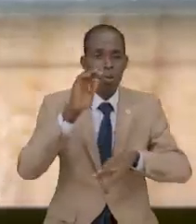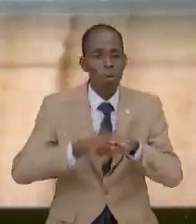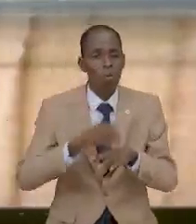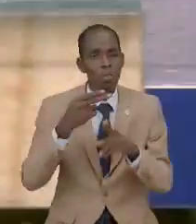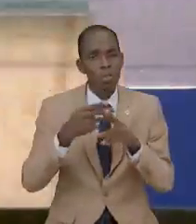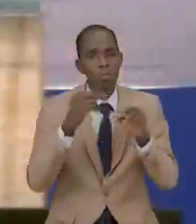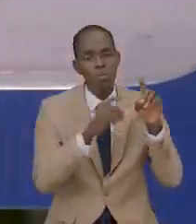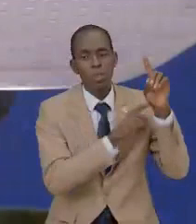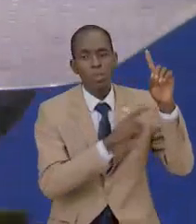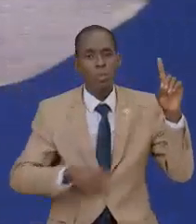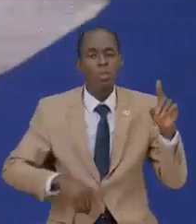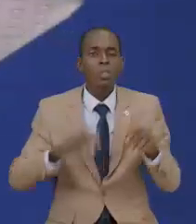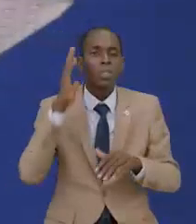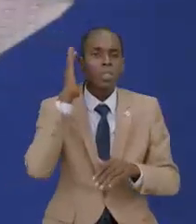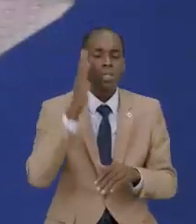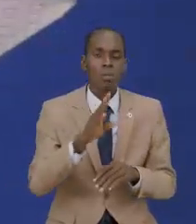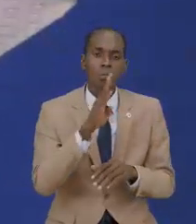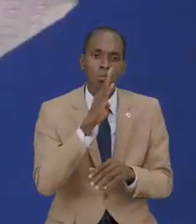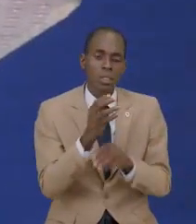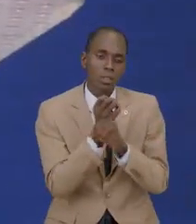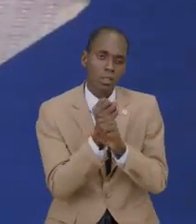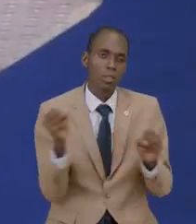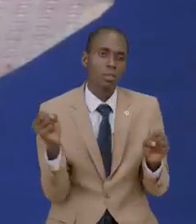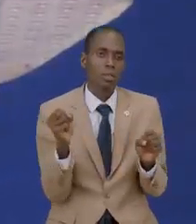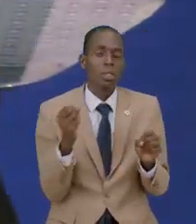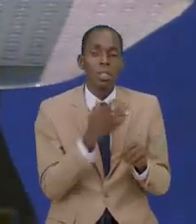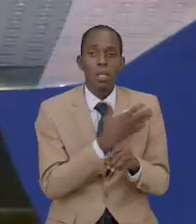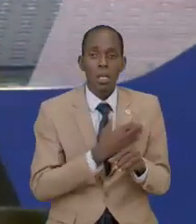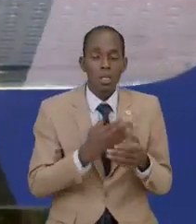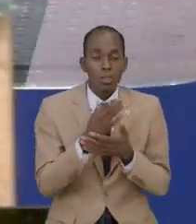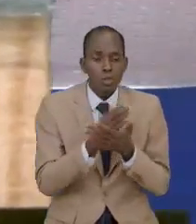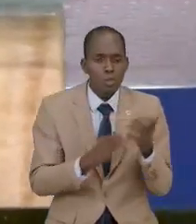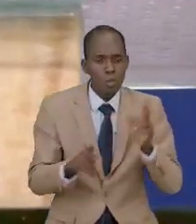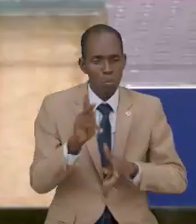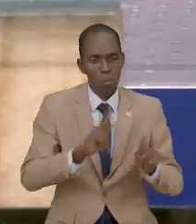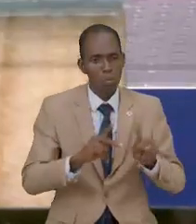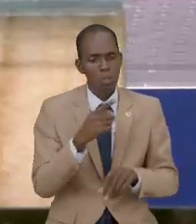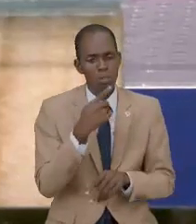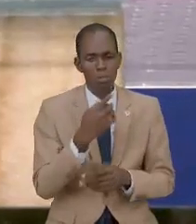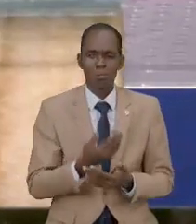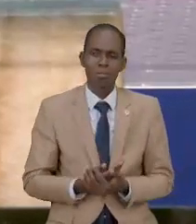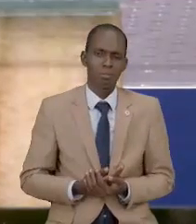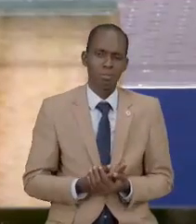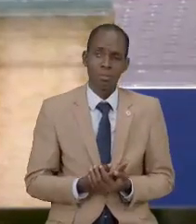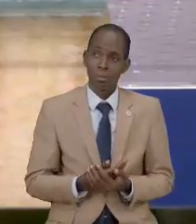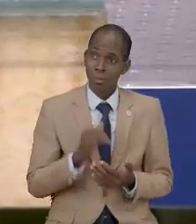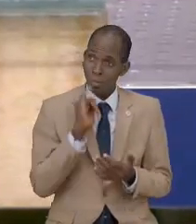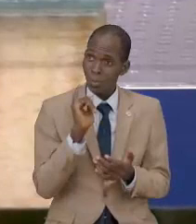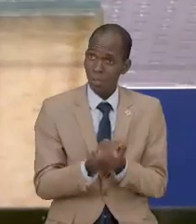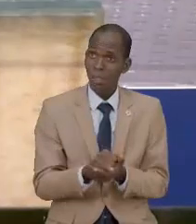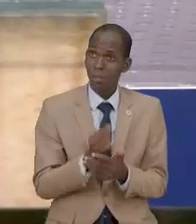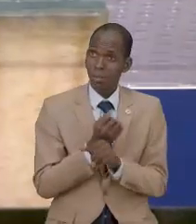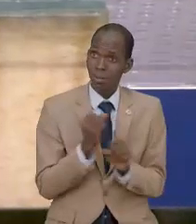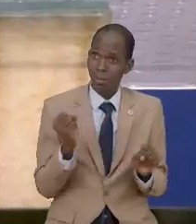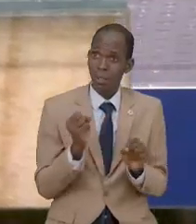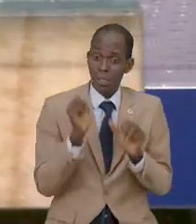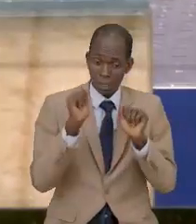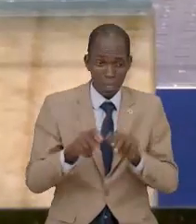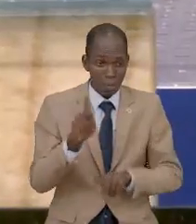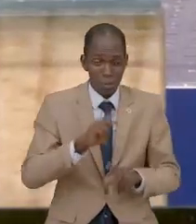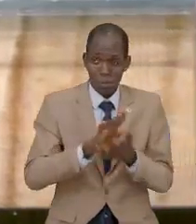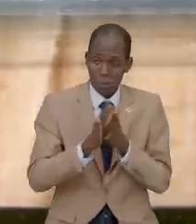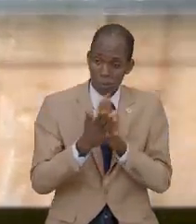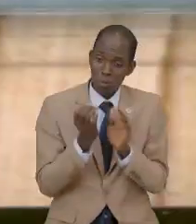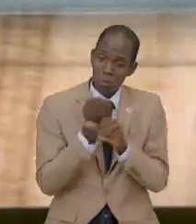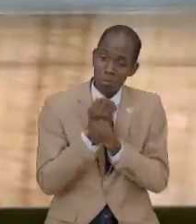the name of the Lord Lord shall be saved. And some people say, is that salvation? Can people get saved like